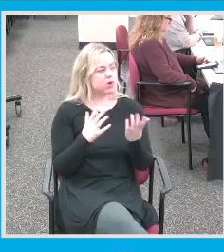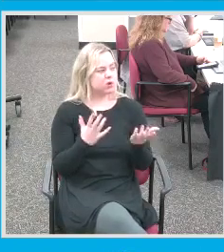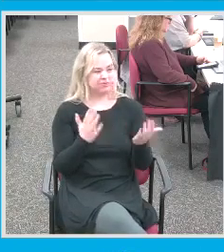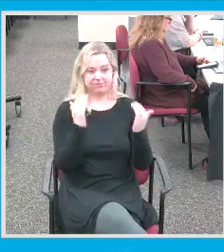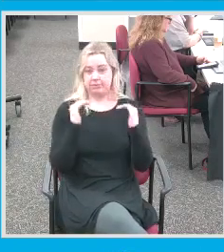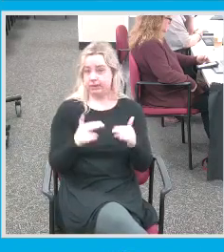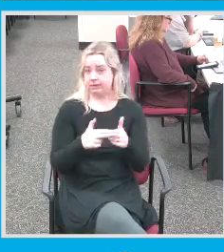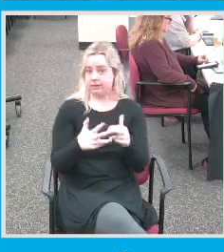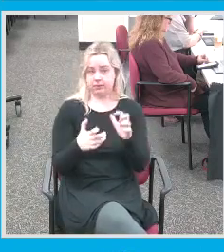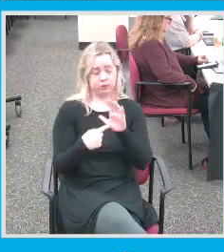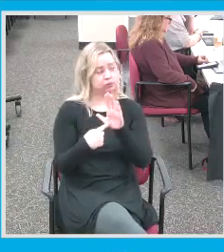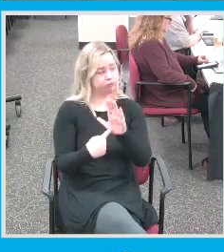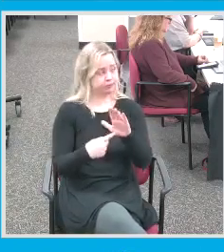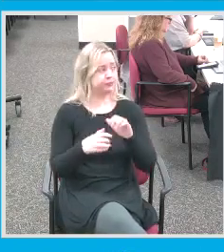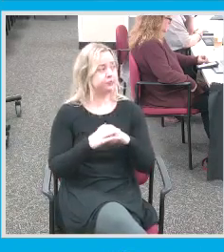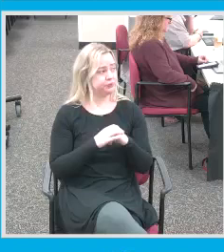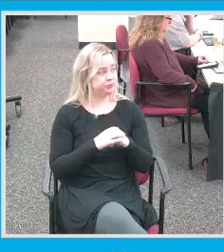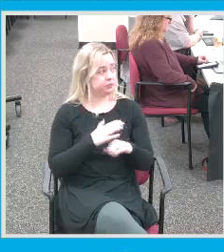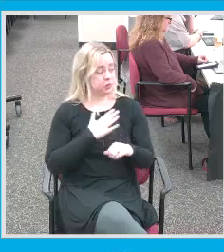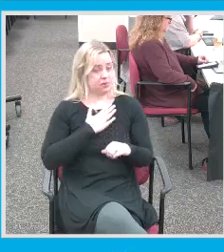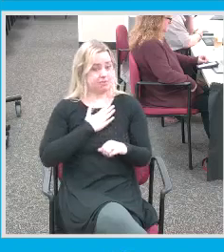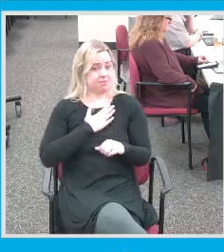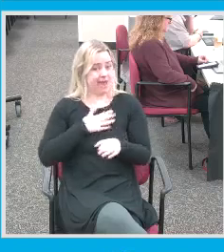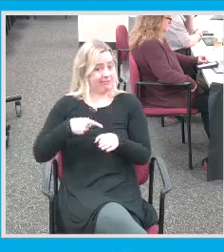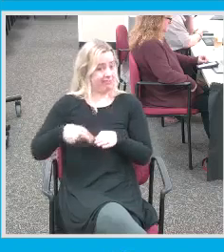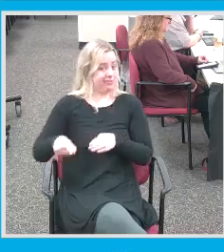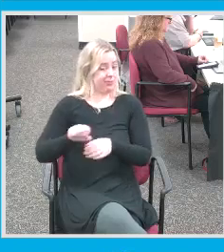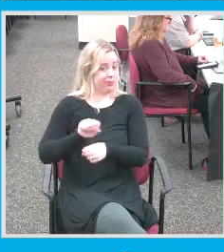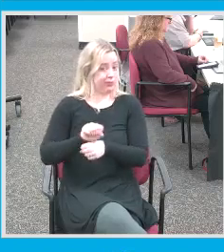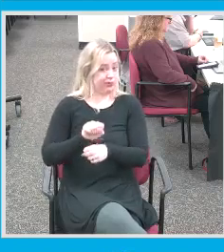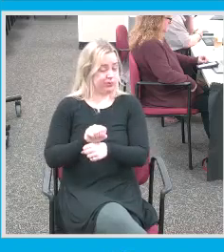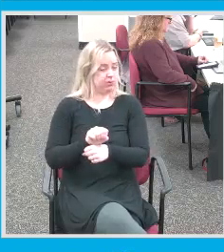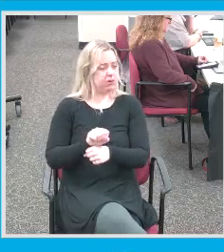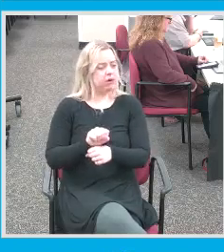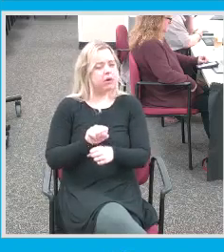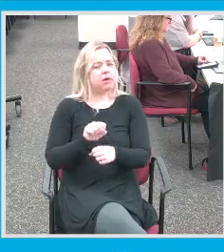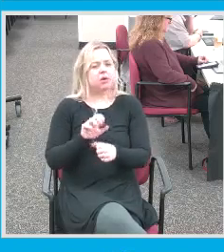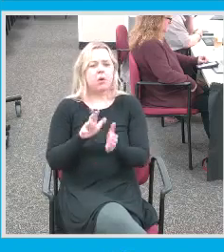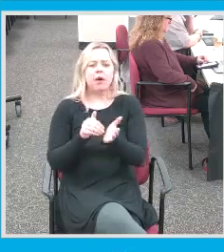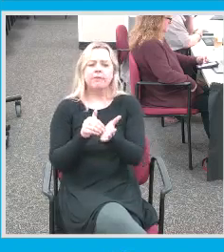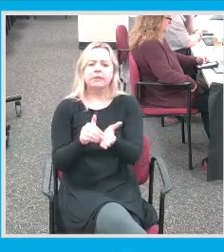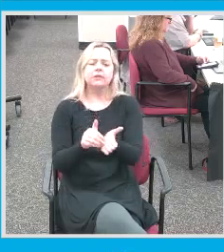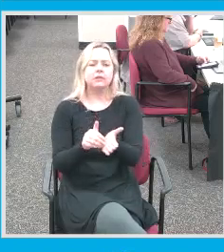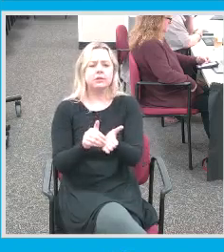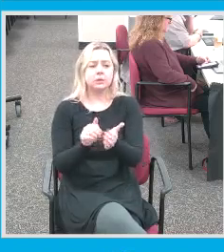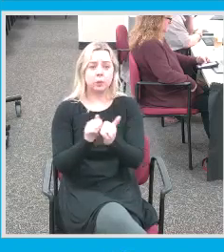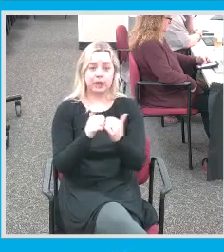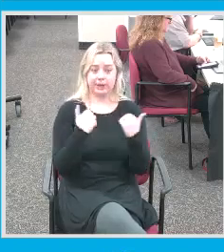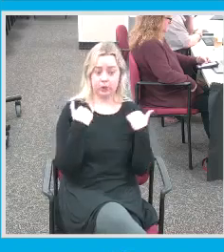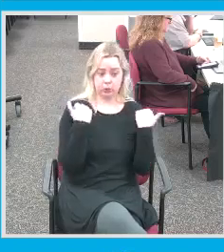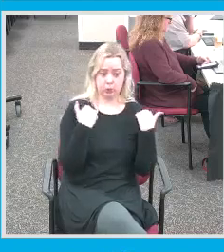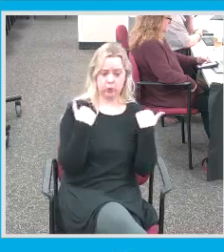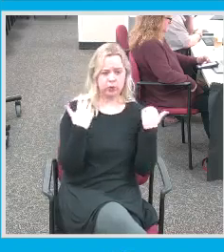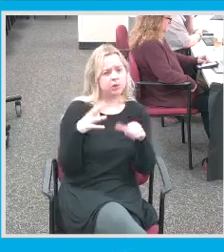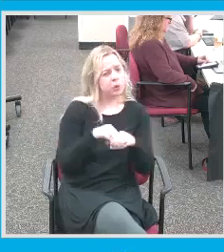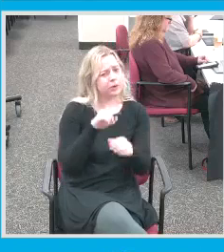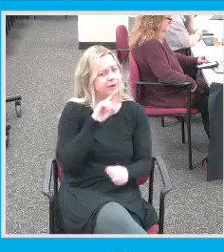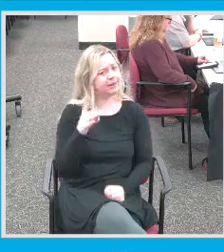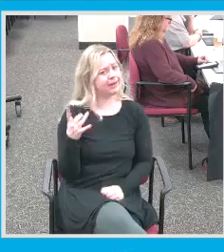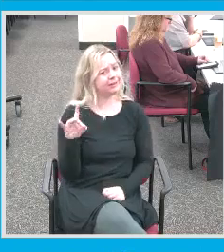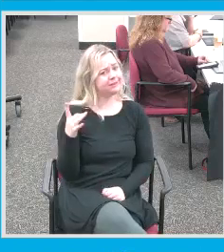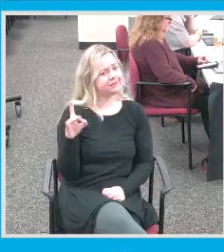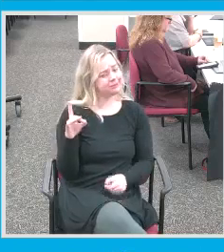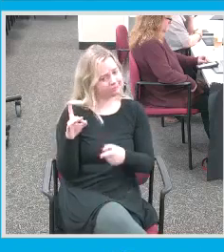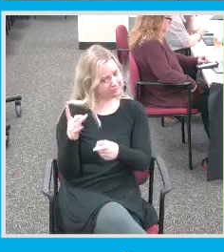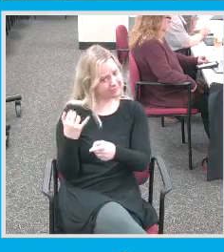next slide. So in my work specifically, and as we talk about youth, we often talk about 18-year-olds as well because they're still in high school